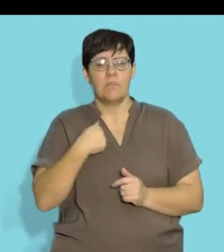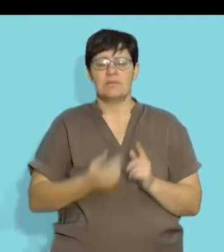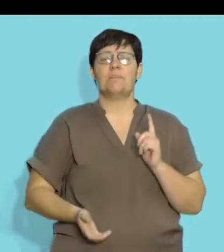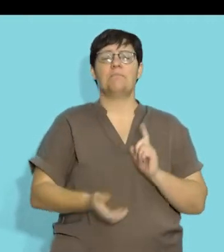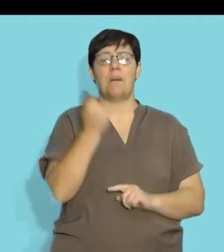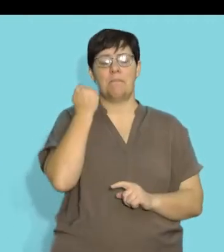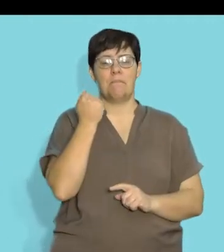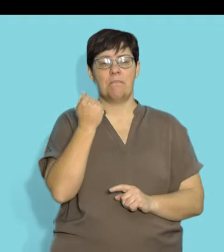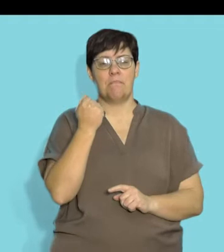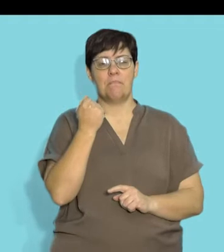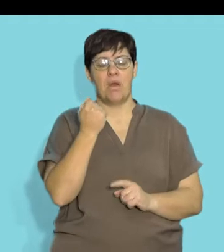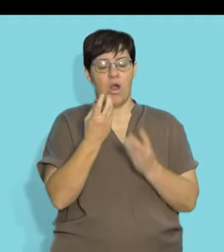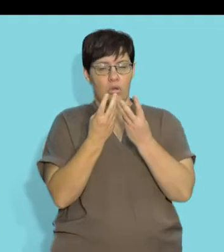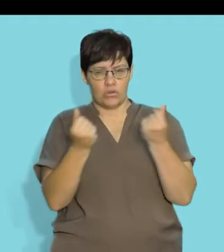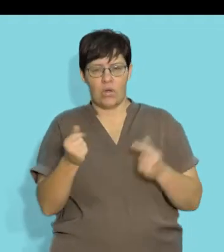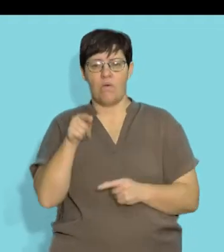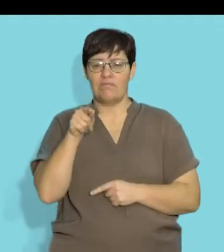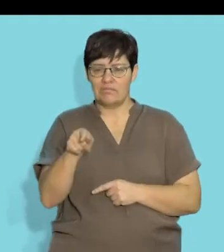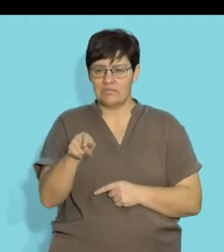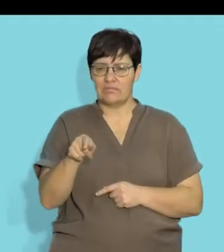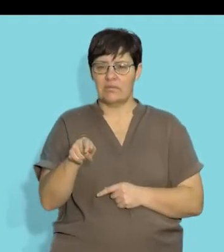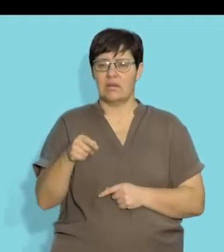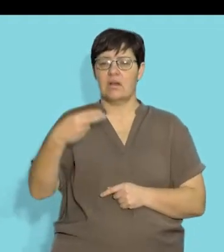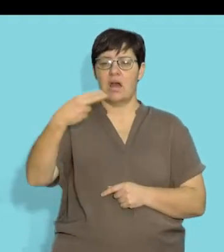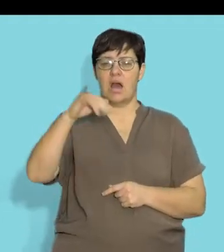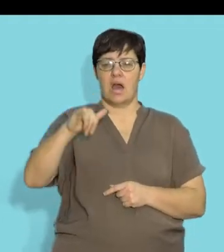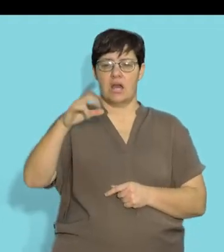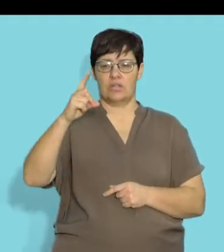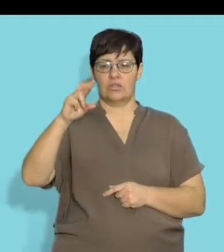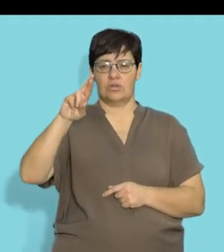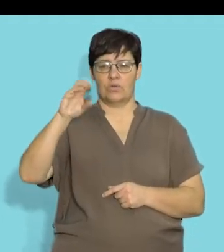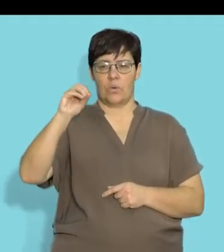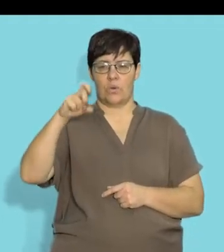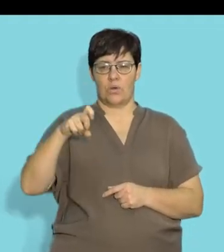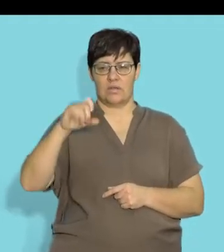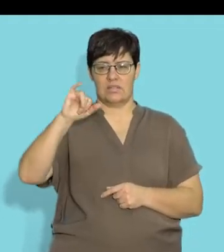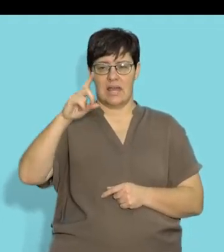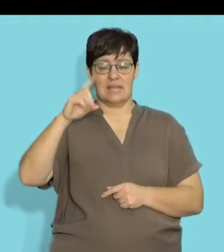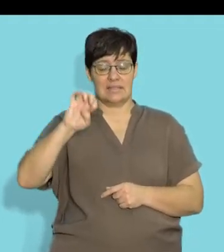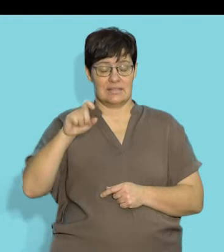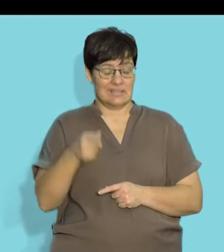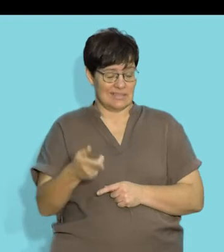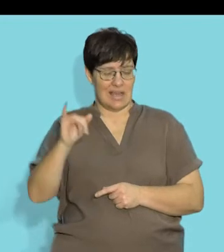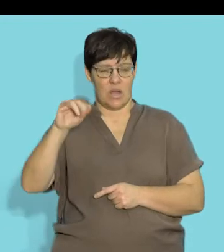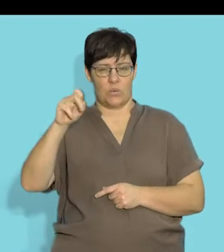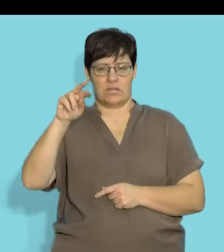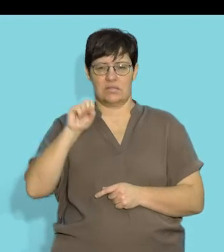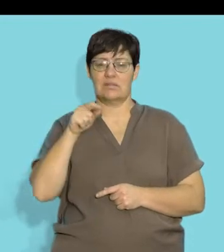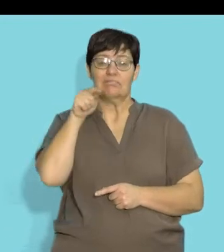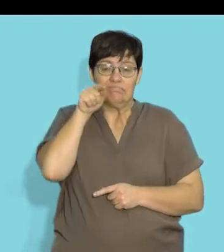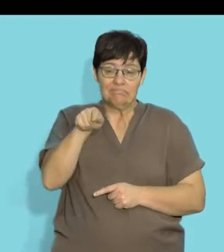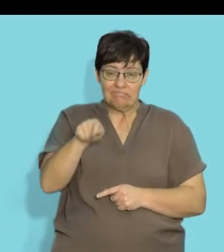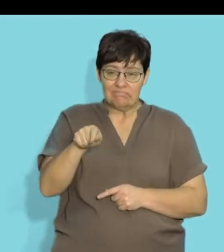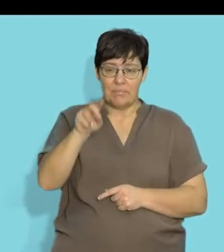as to determine the concentration of the hydroxide ions in the solution. So now we are saying that